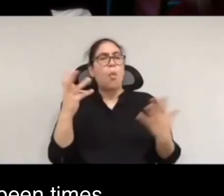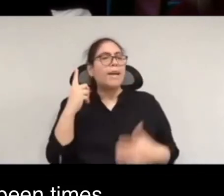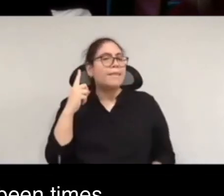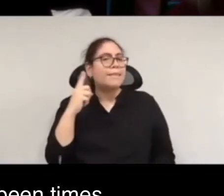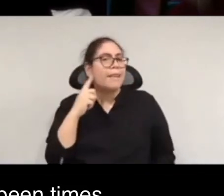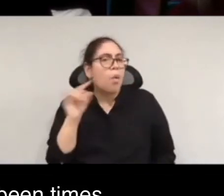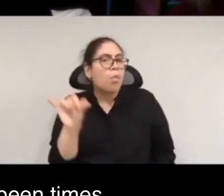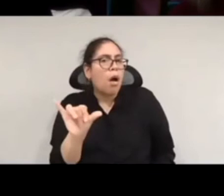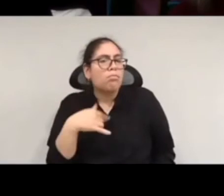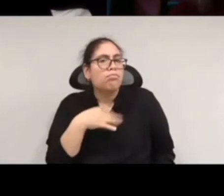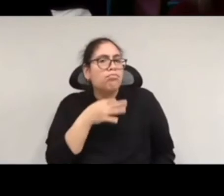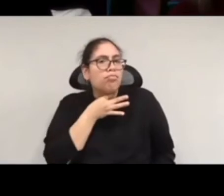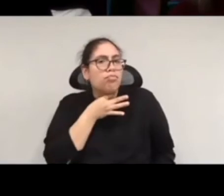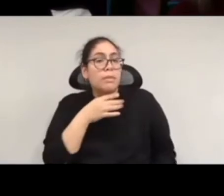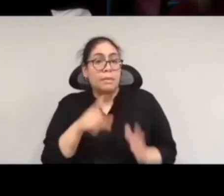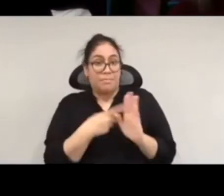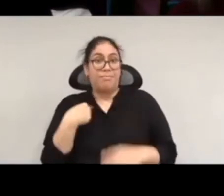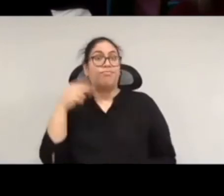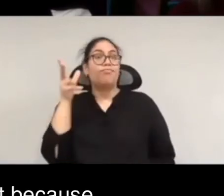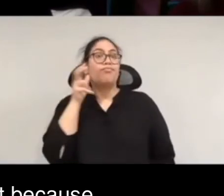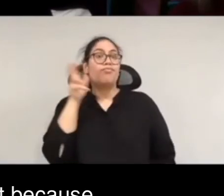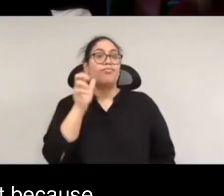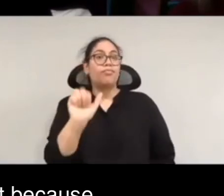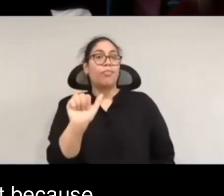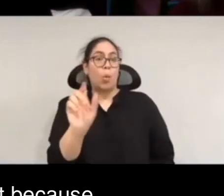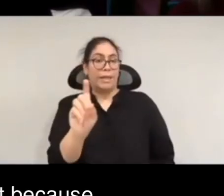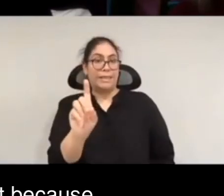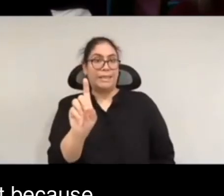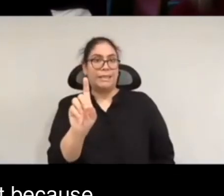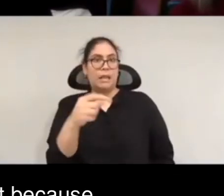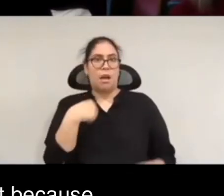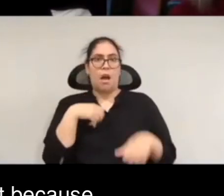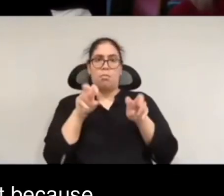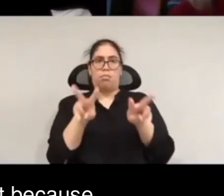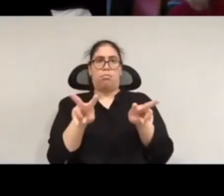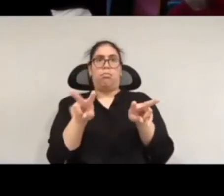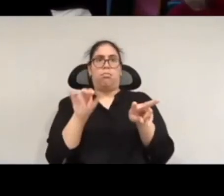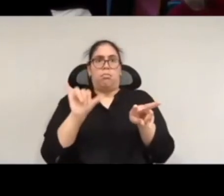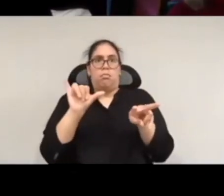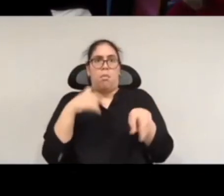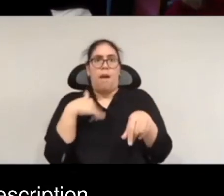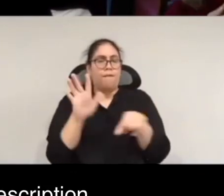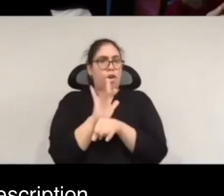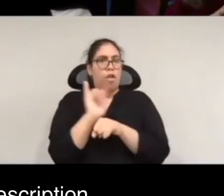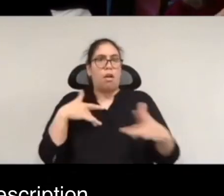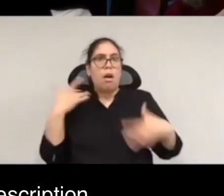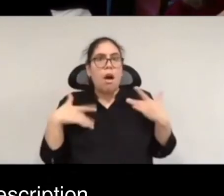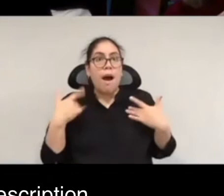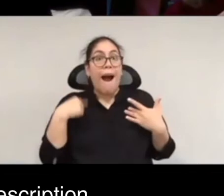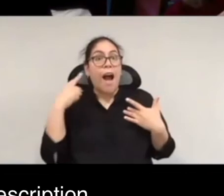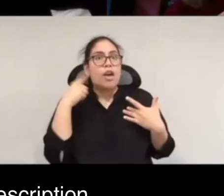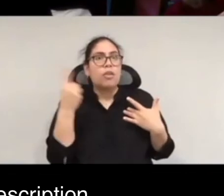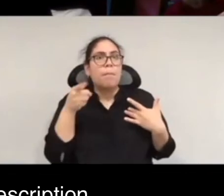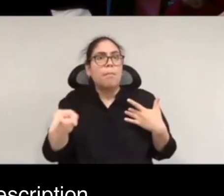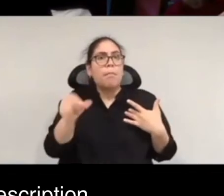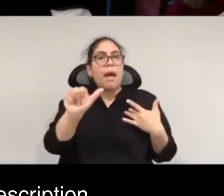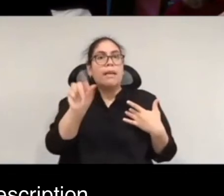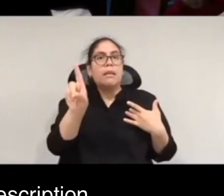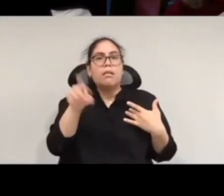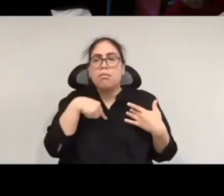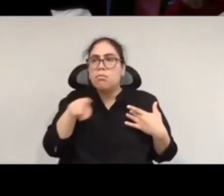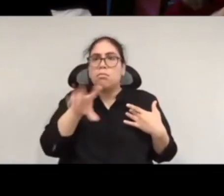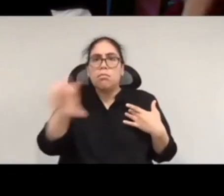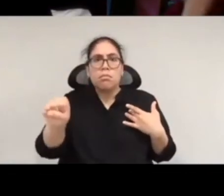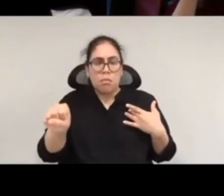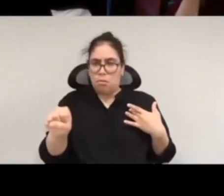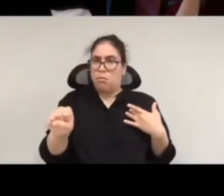been times I have been listening to the audio description and I'm looking at it because I'm fully sighted, and I hear something in the audio description and I think, really?